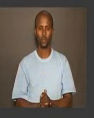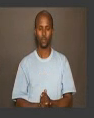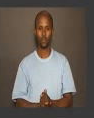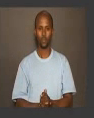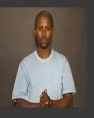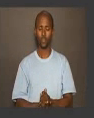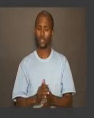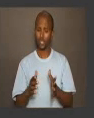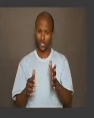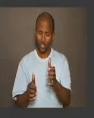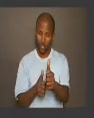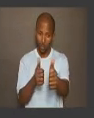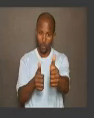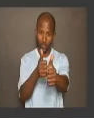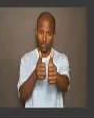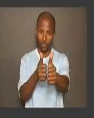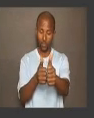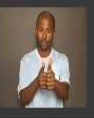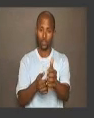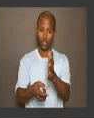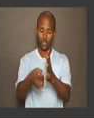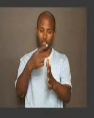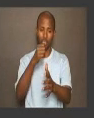The sequence A1,